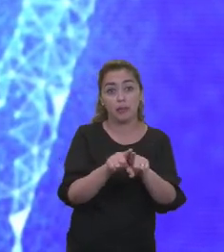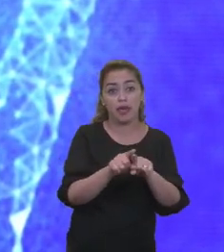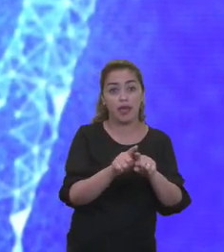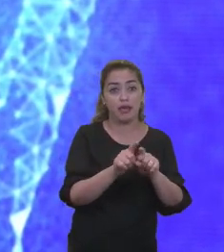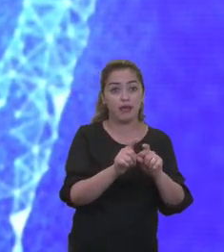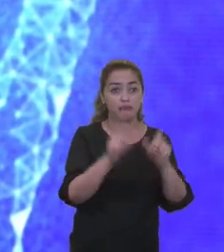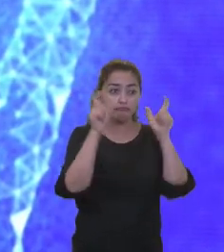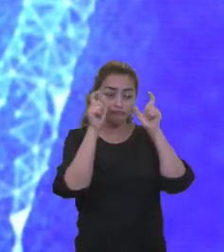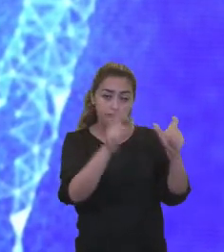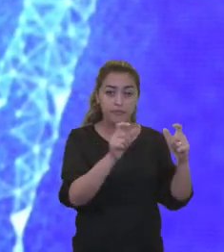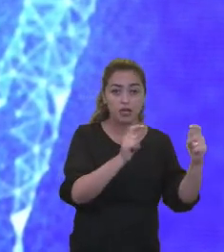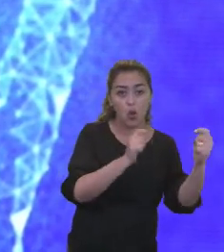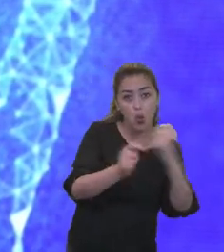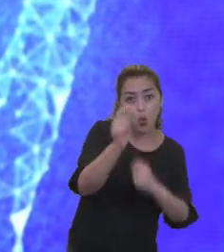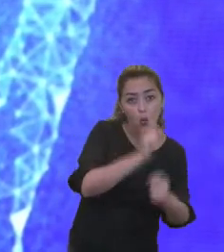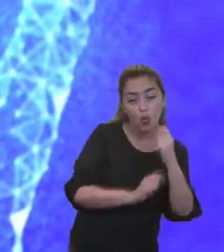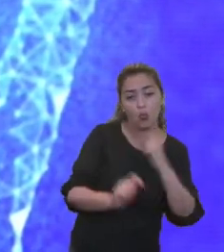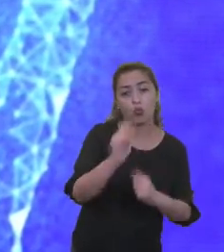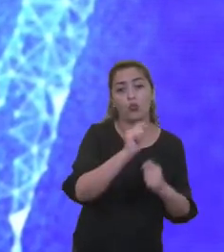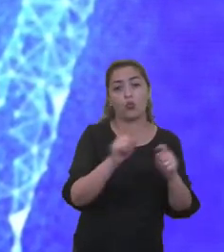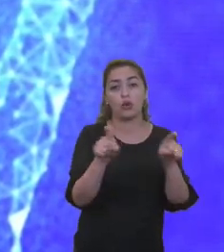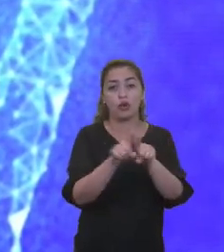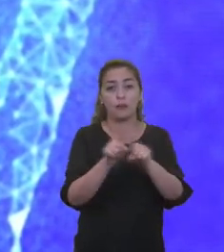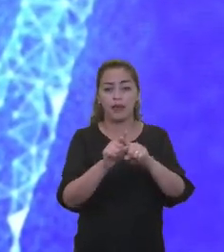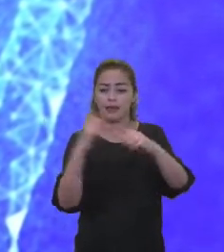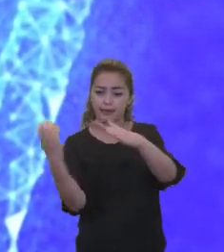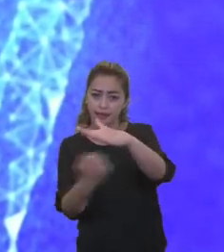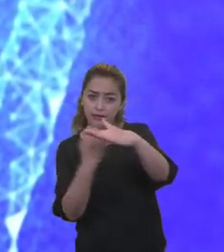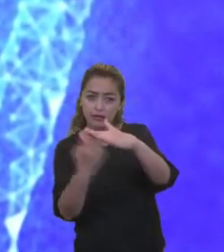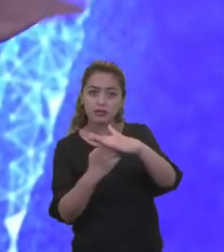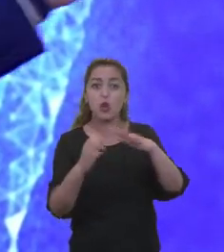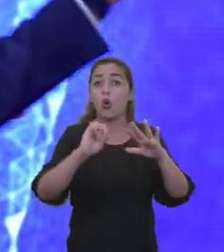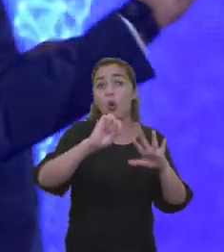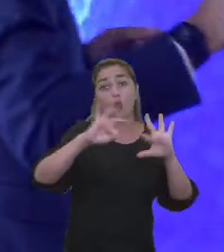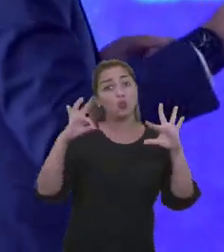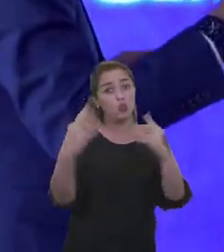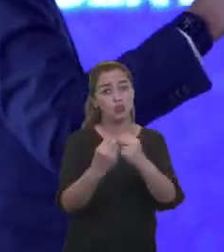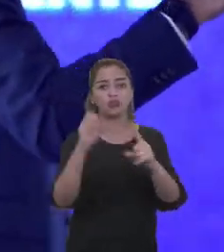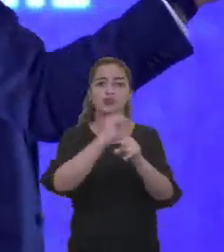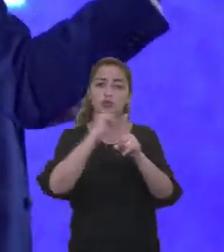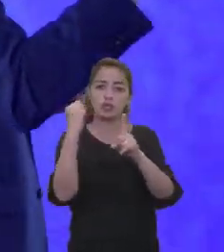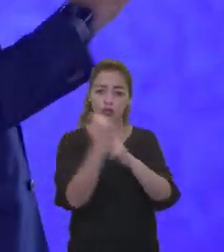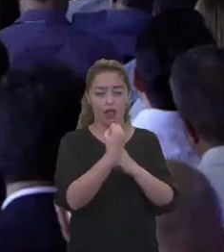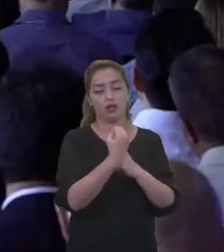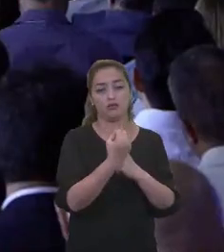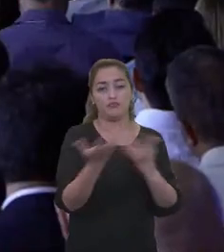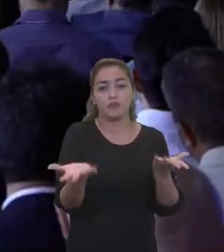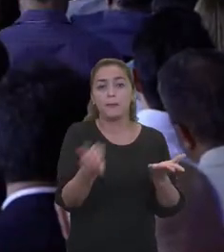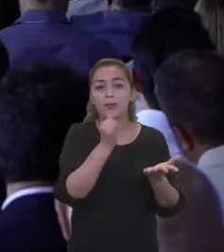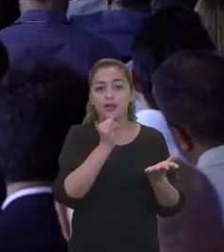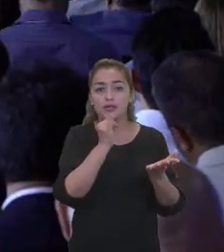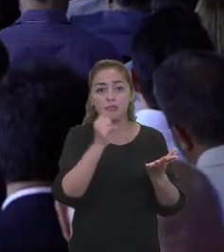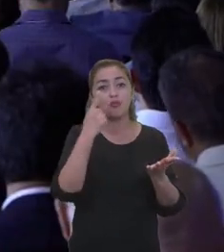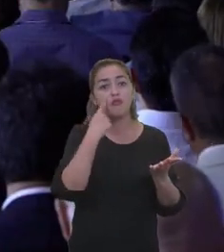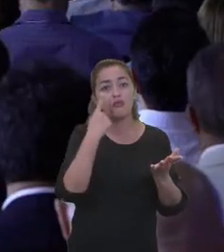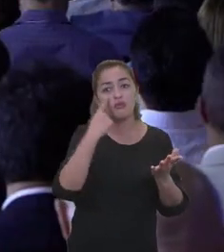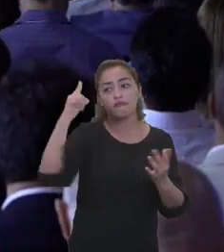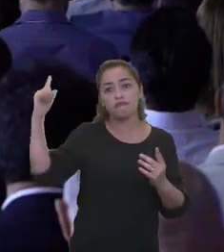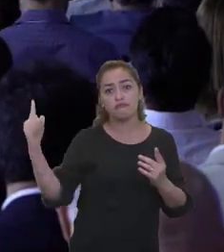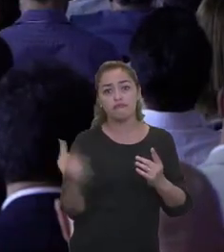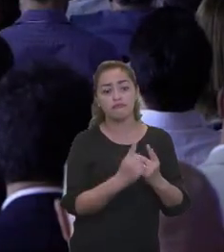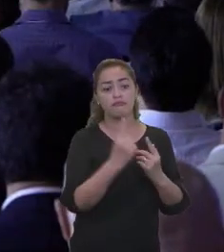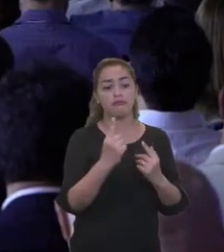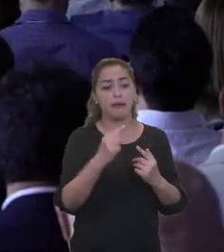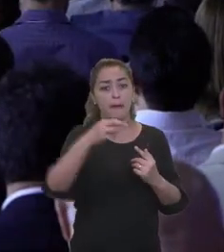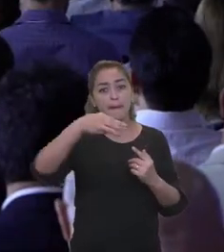the financial market, which is the outcome of the company, and also the society. So I'm going to give an example looking